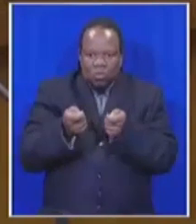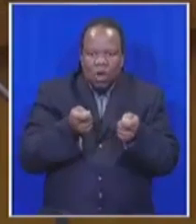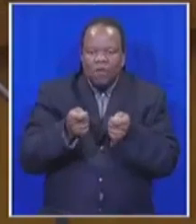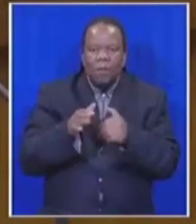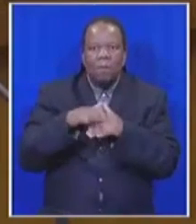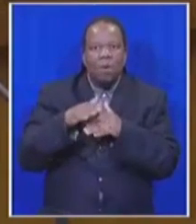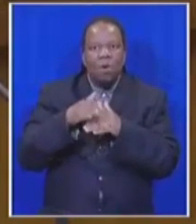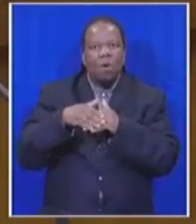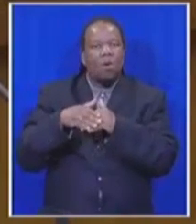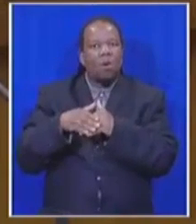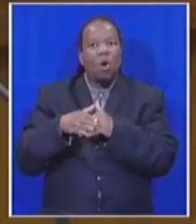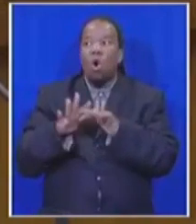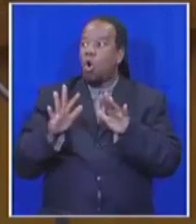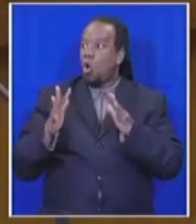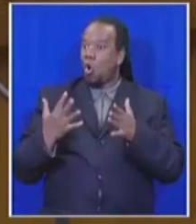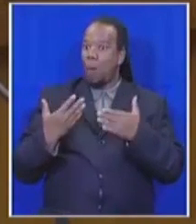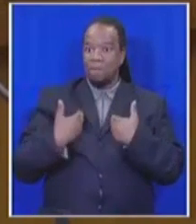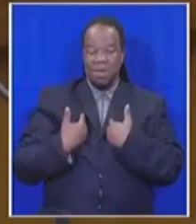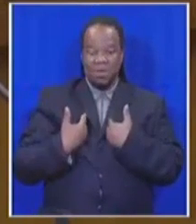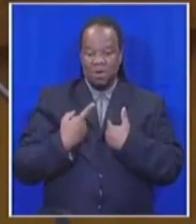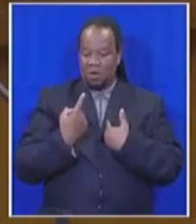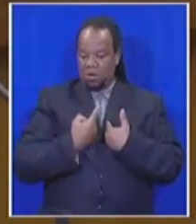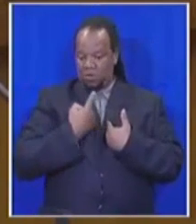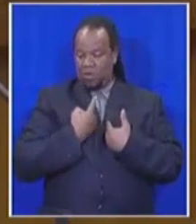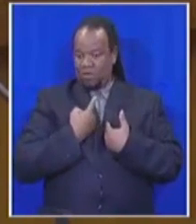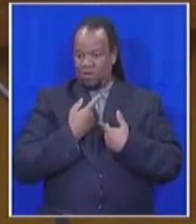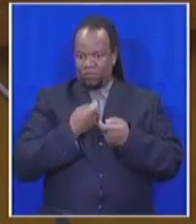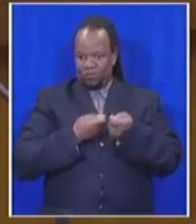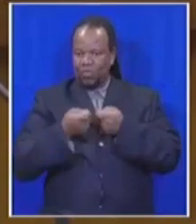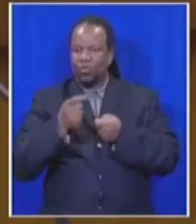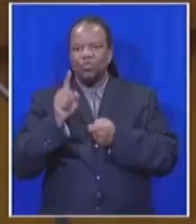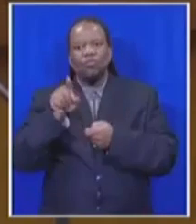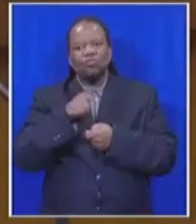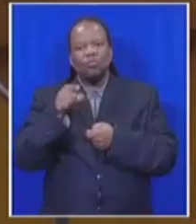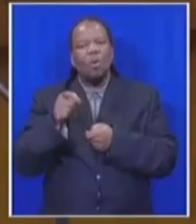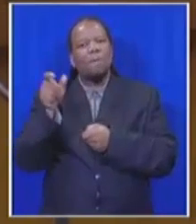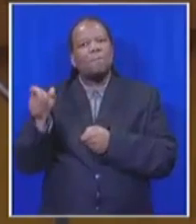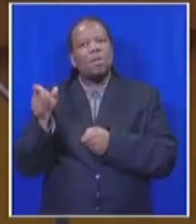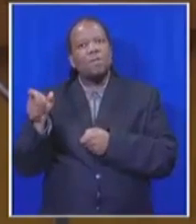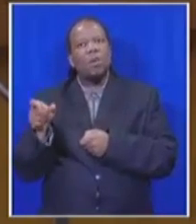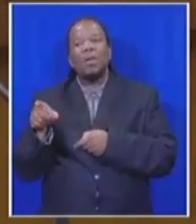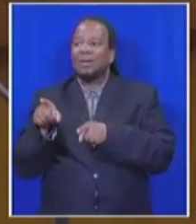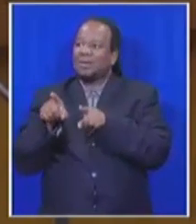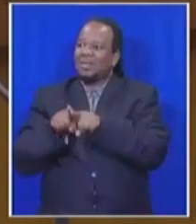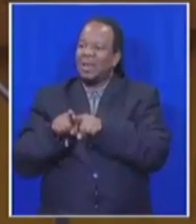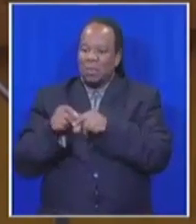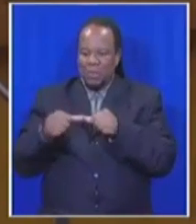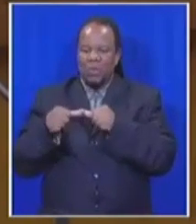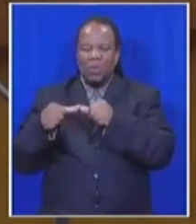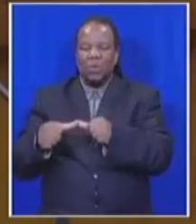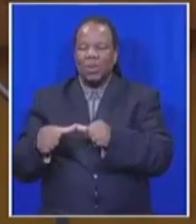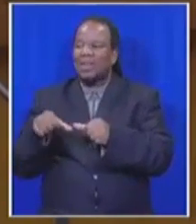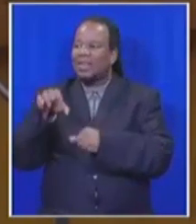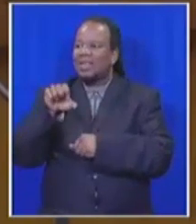our souls to the devil, that we rejected and continue to reject the EFF's call for the ANC